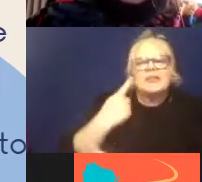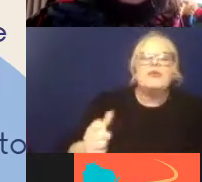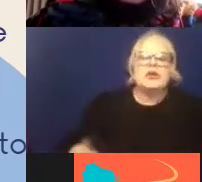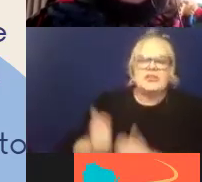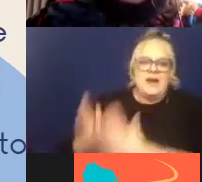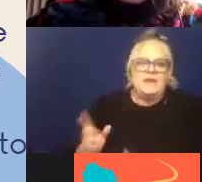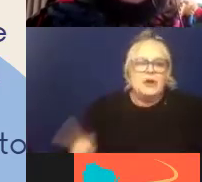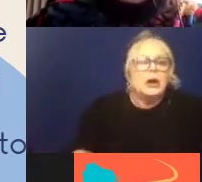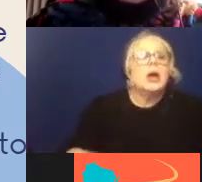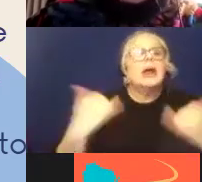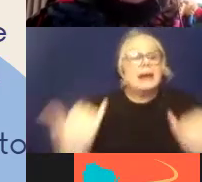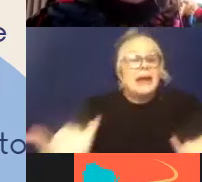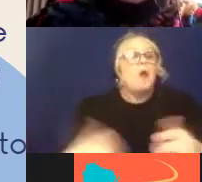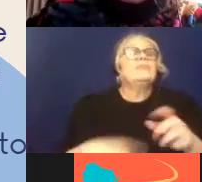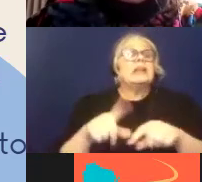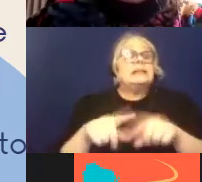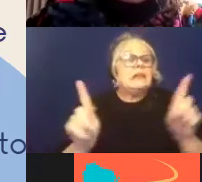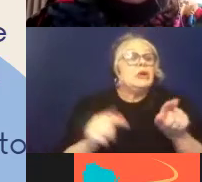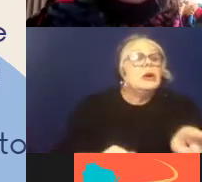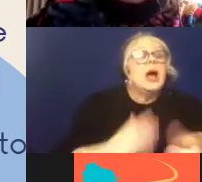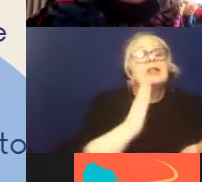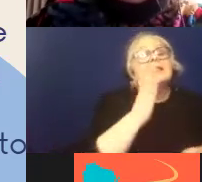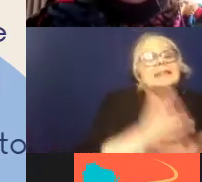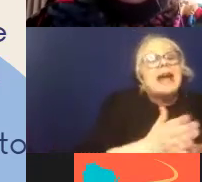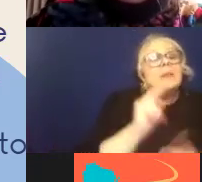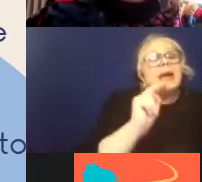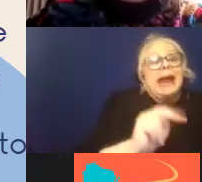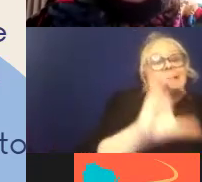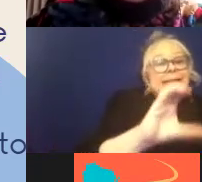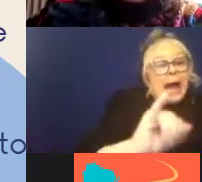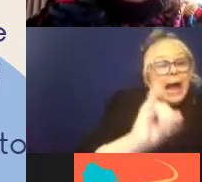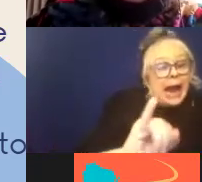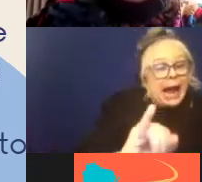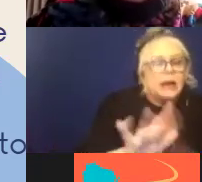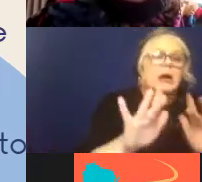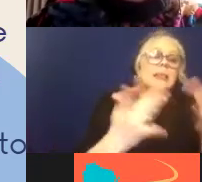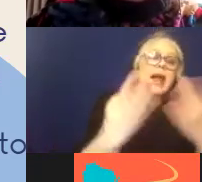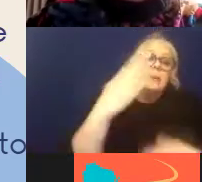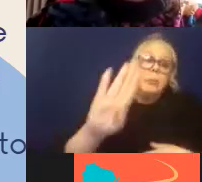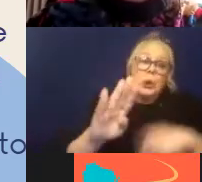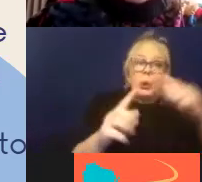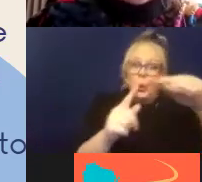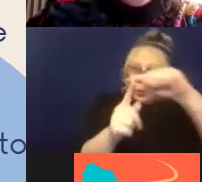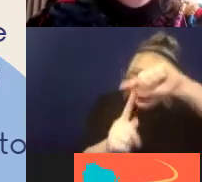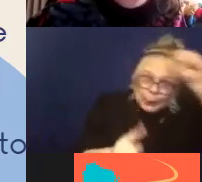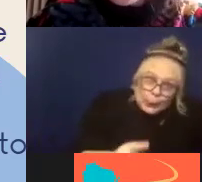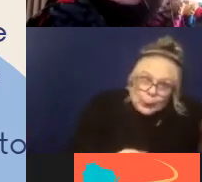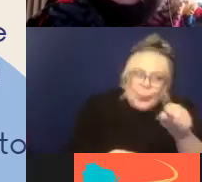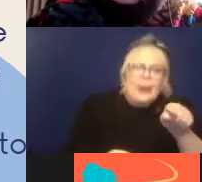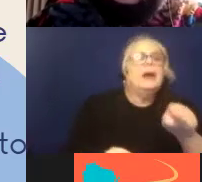NCII can be used to search for images of adults, while Take It Down is for images that depict